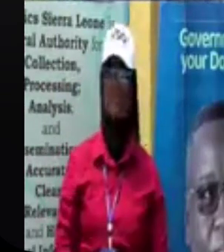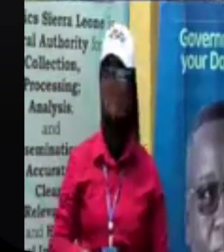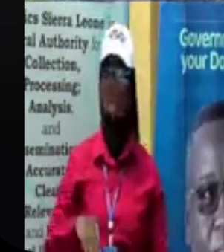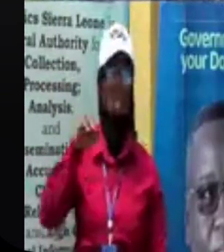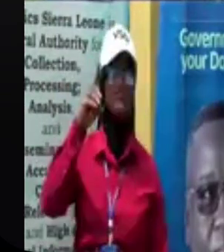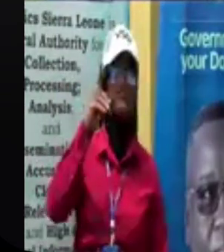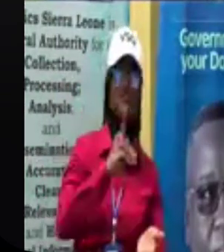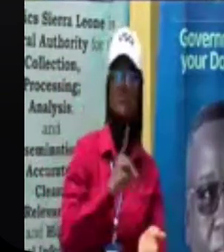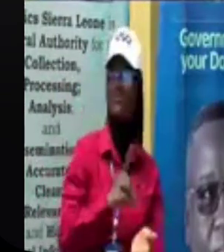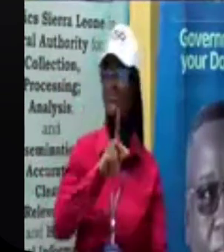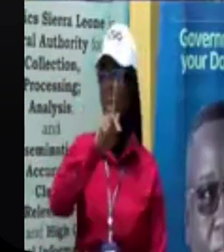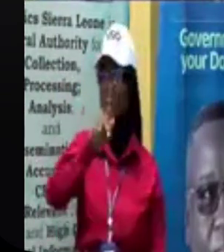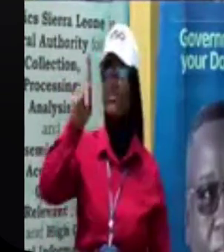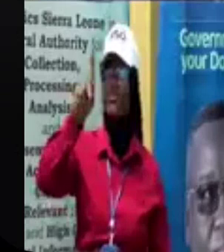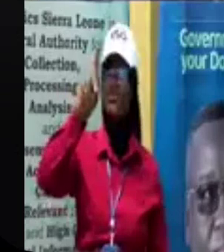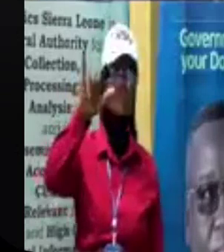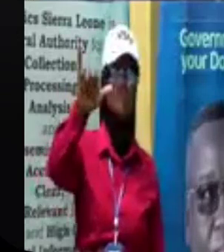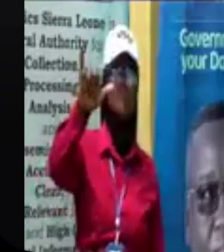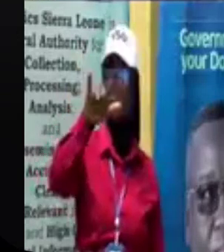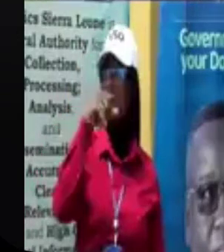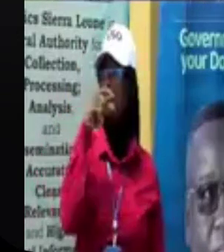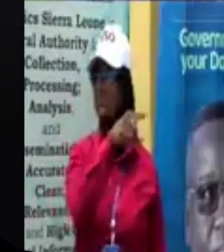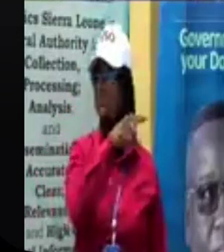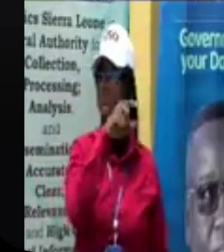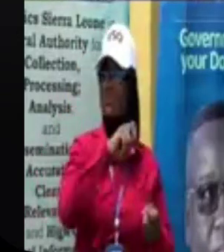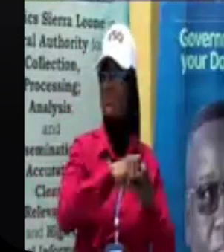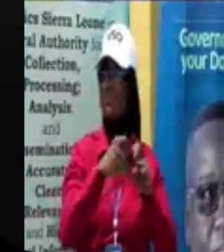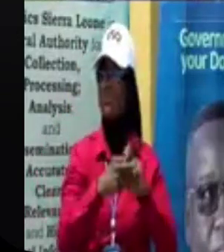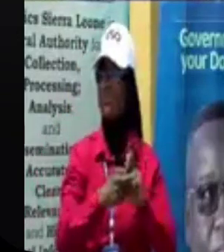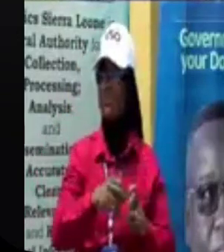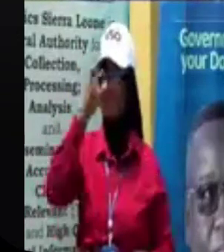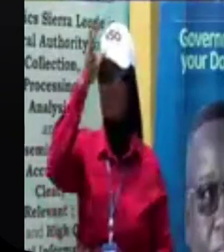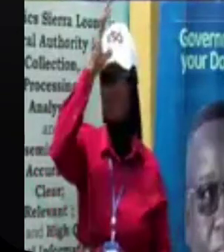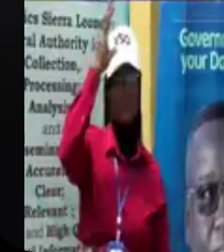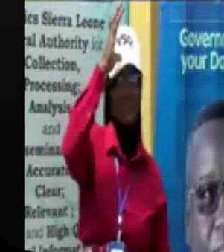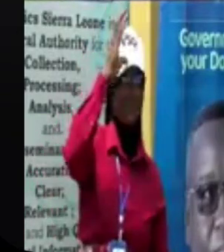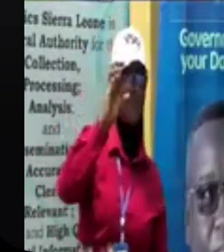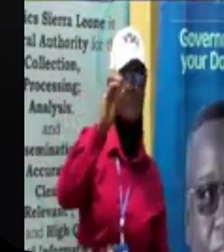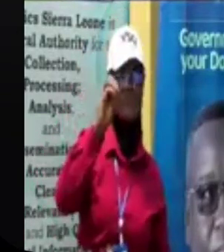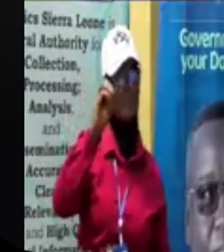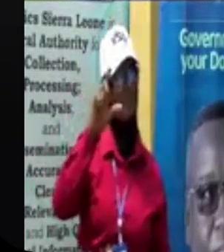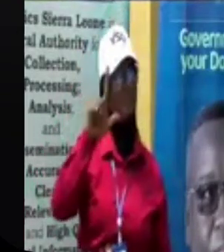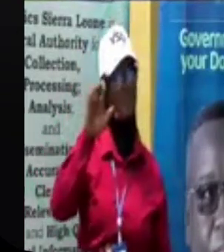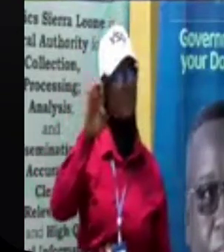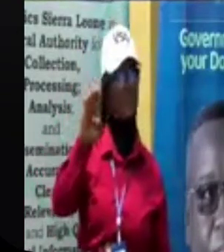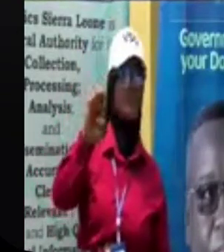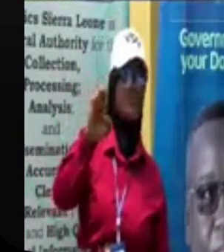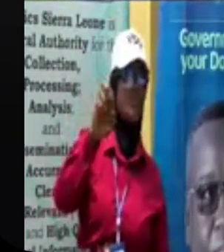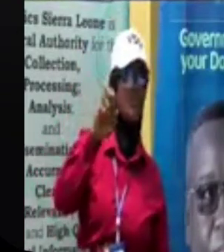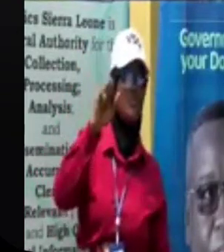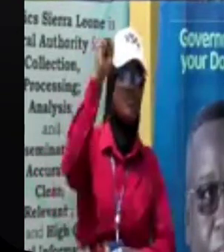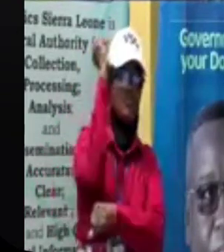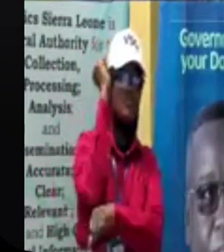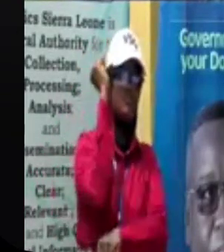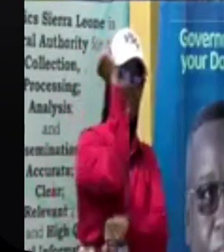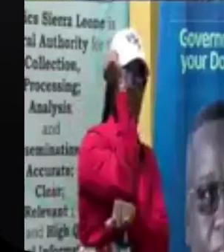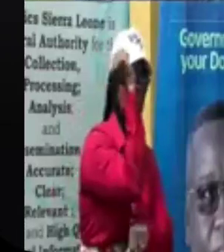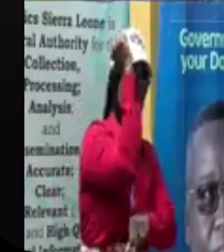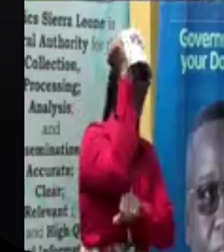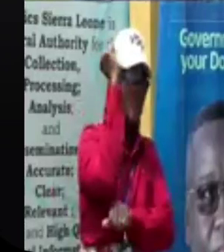the issue of Pakol, where he be mentioned, one for inform you say, even the pole the way they